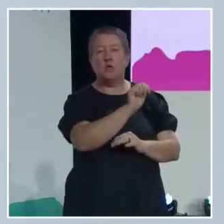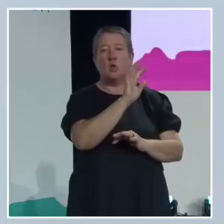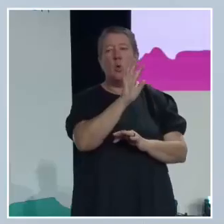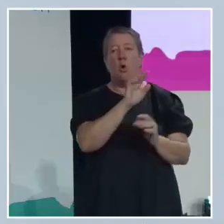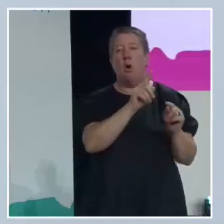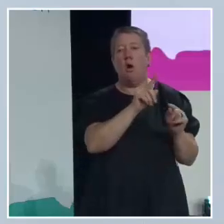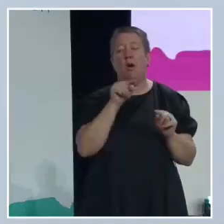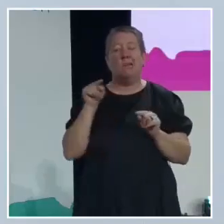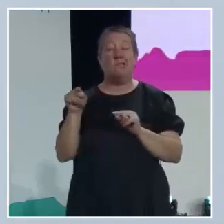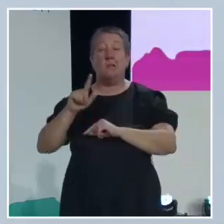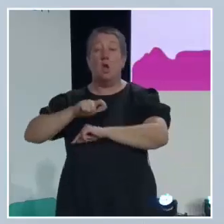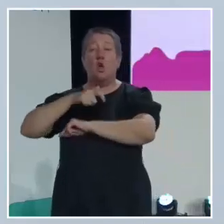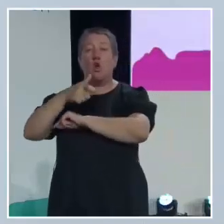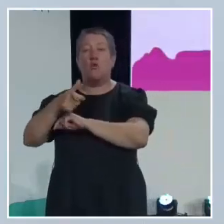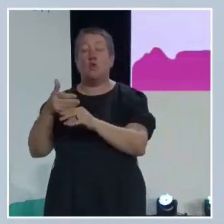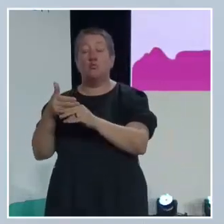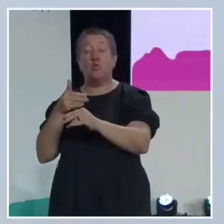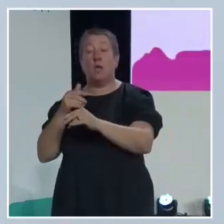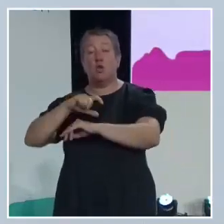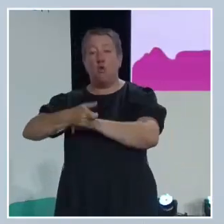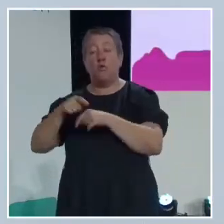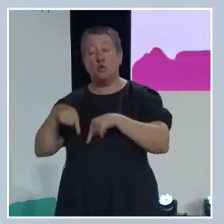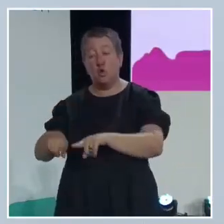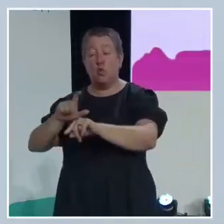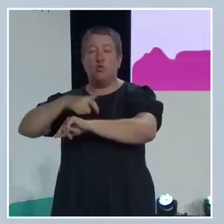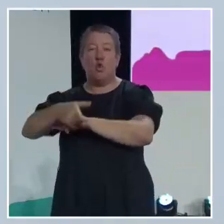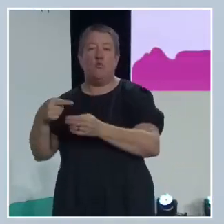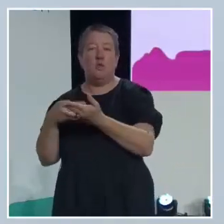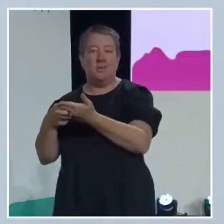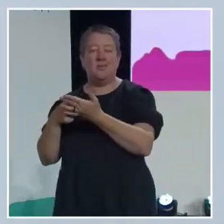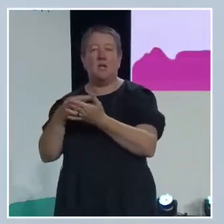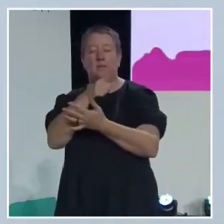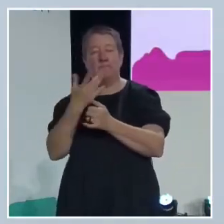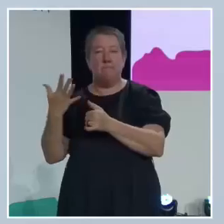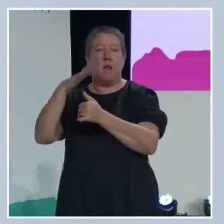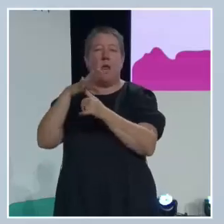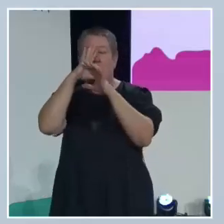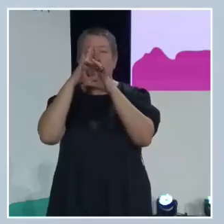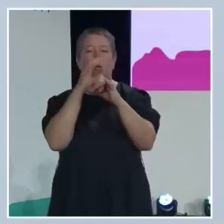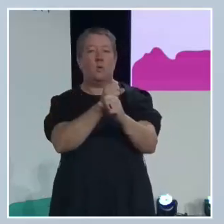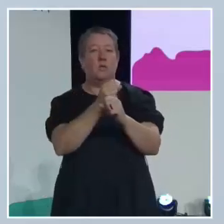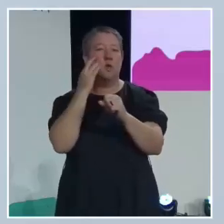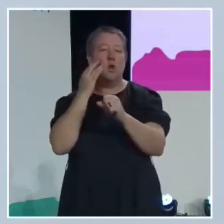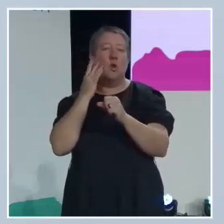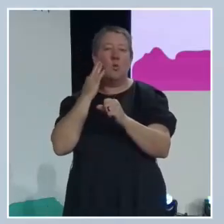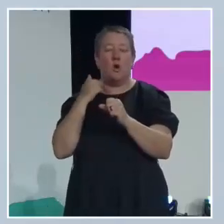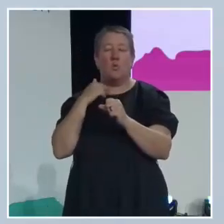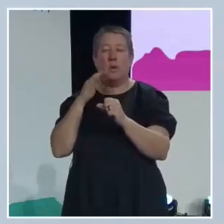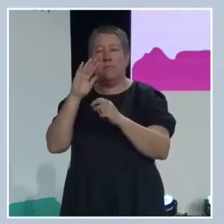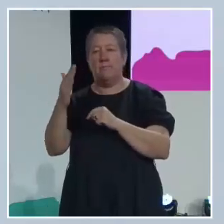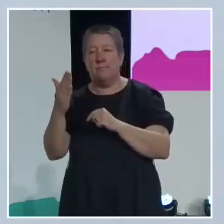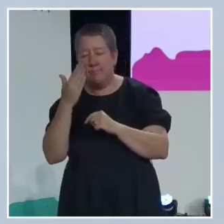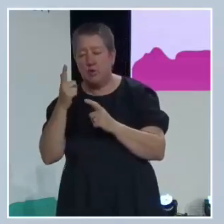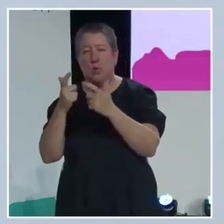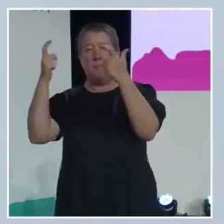focus in this pre-conference and during conference discussions when we lead up to the Seville